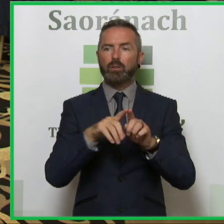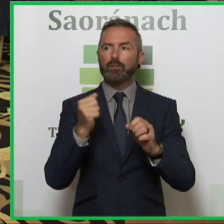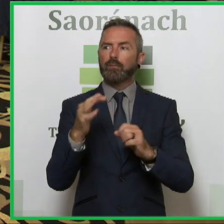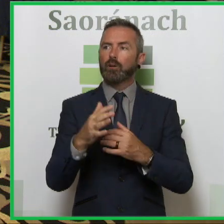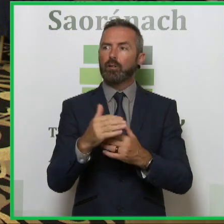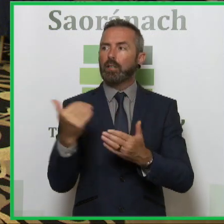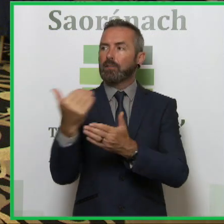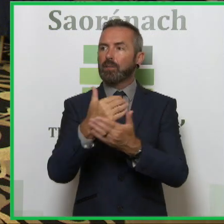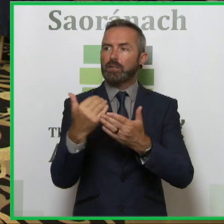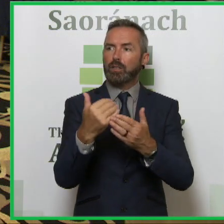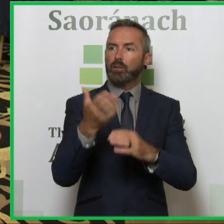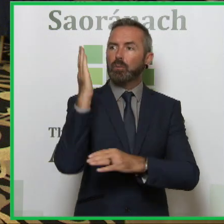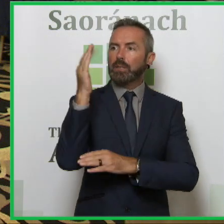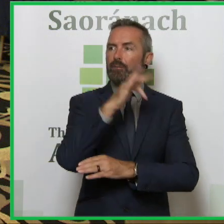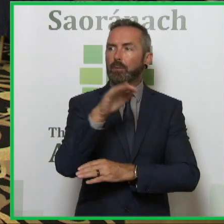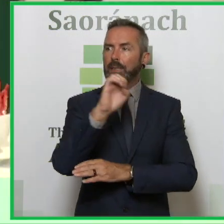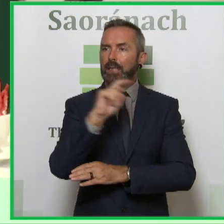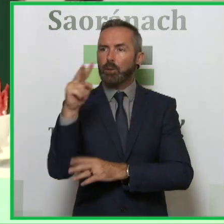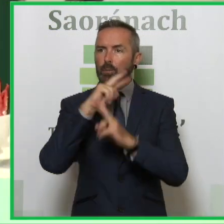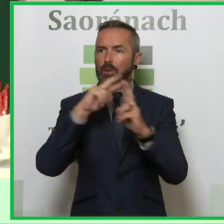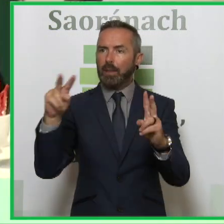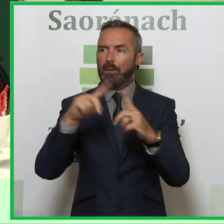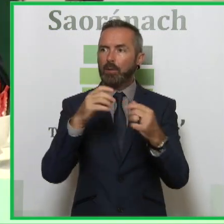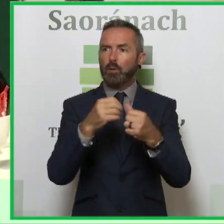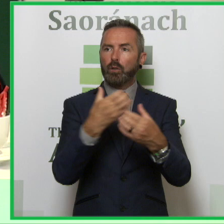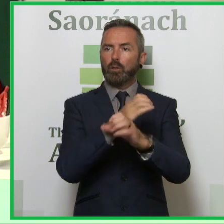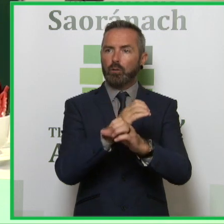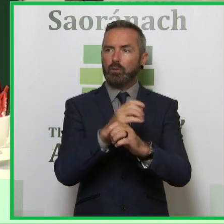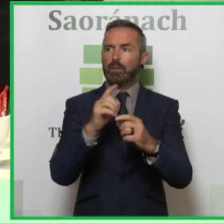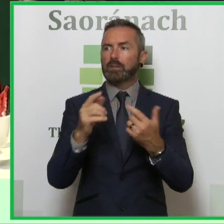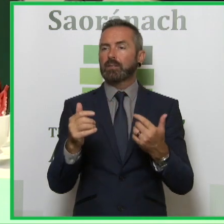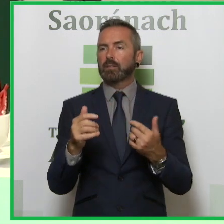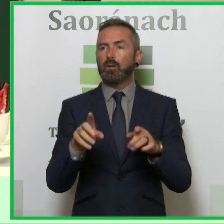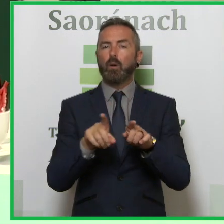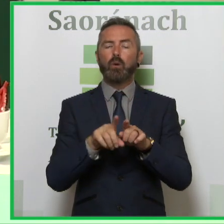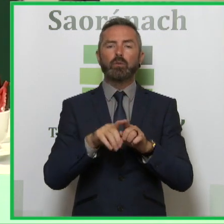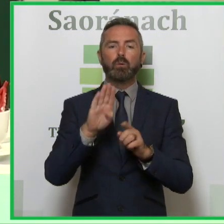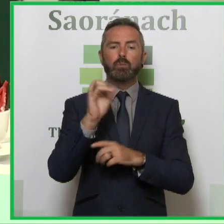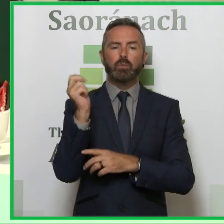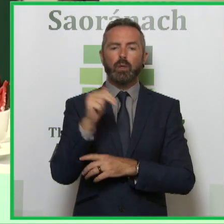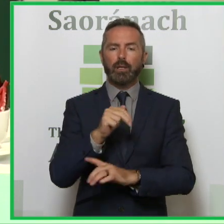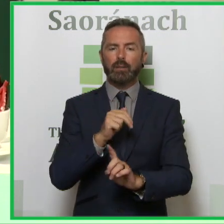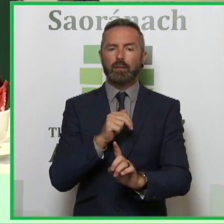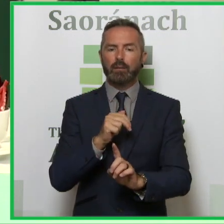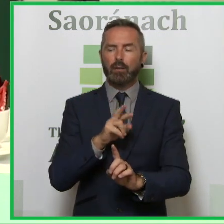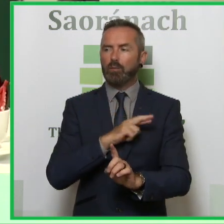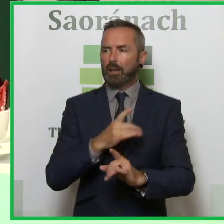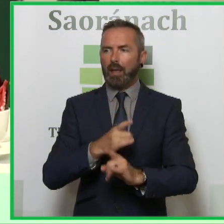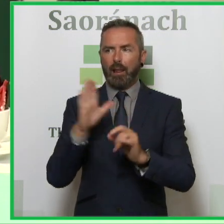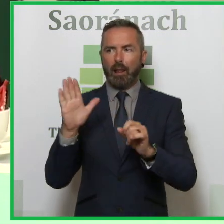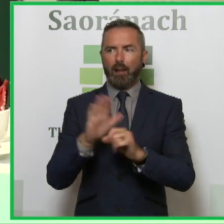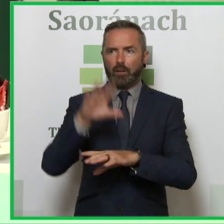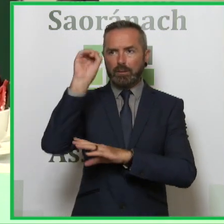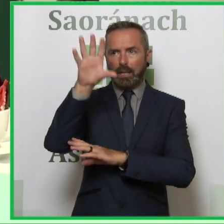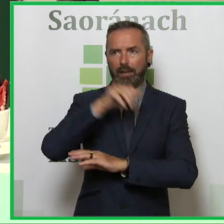securing and sourcing speakers from an EU perspective and from other countries and administrations. And also, Brian, that was a very helpful slide at the end, just in